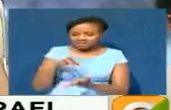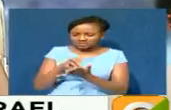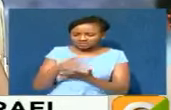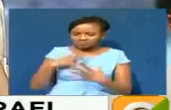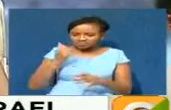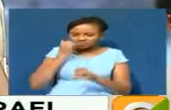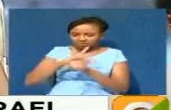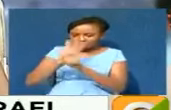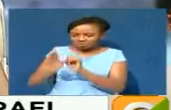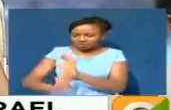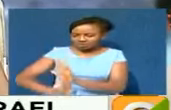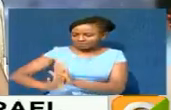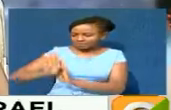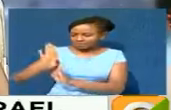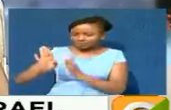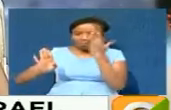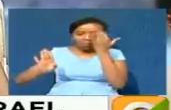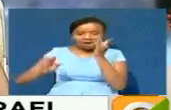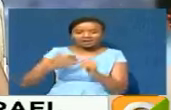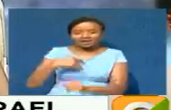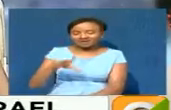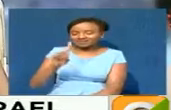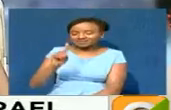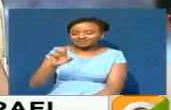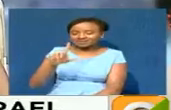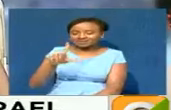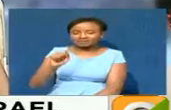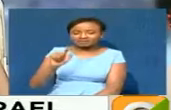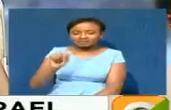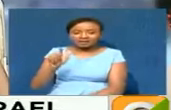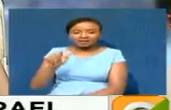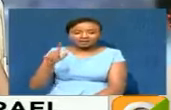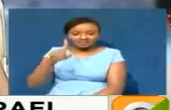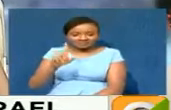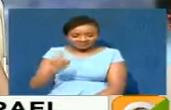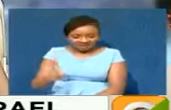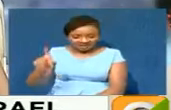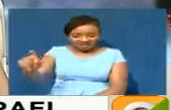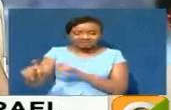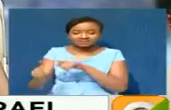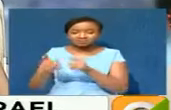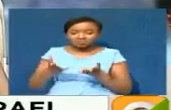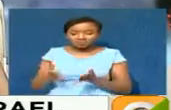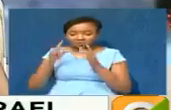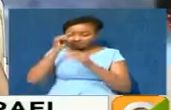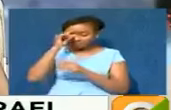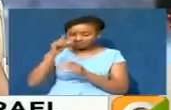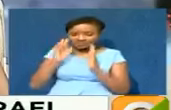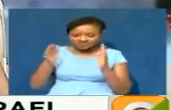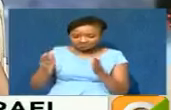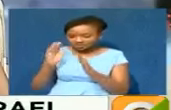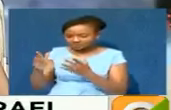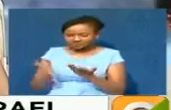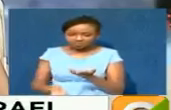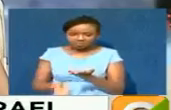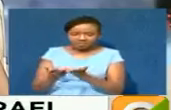cases attributed to the highly transmissible Delta variant, the country is now focusing on booster shots to